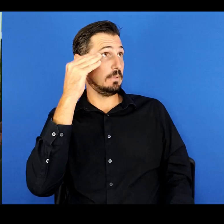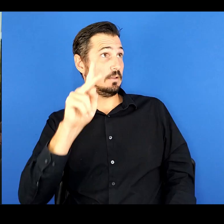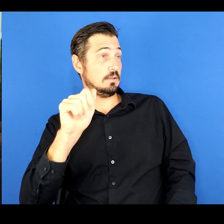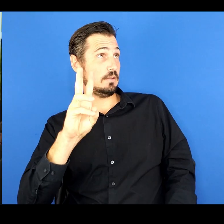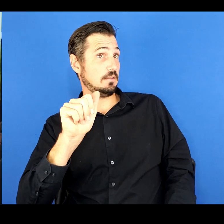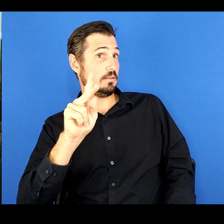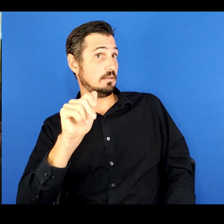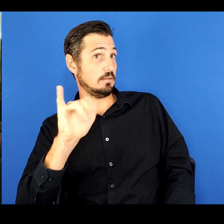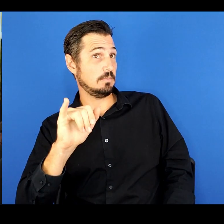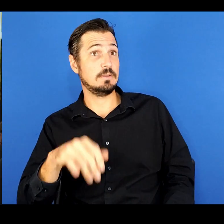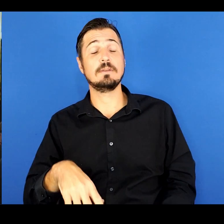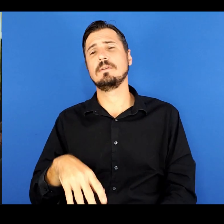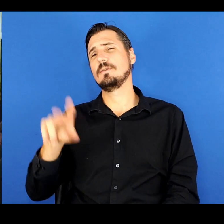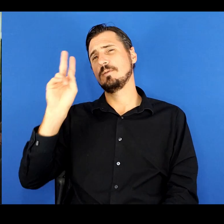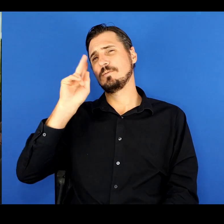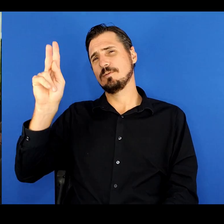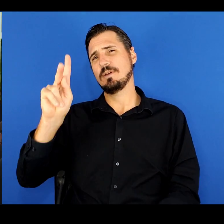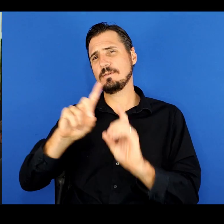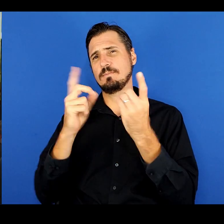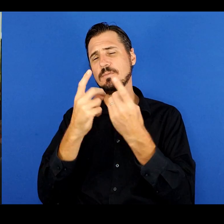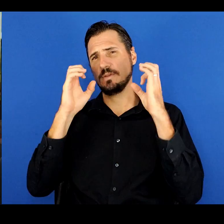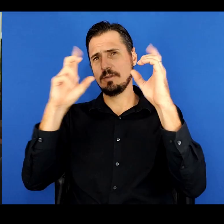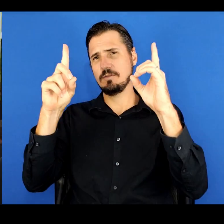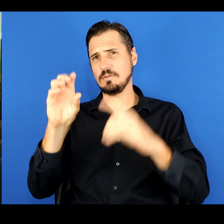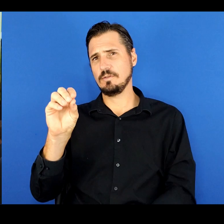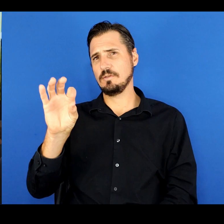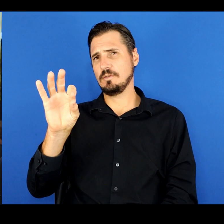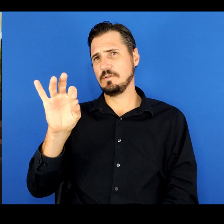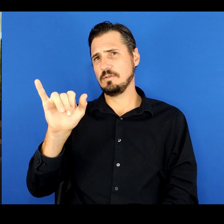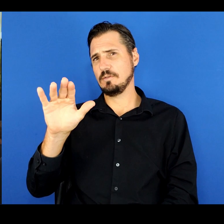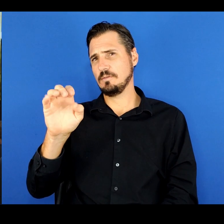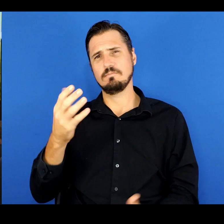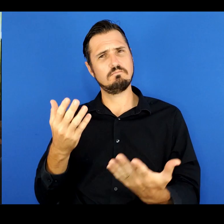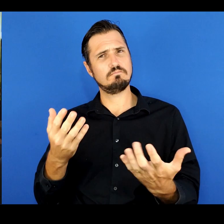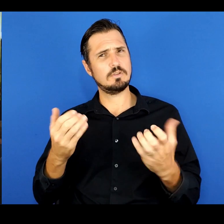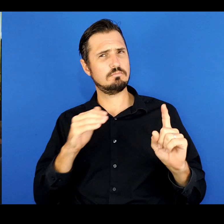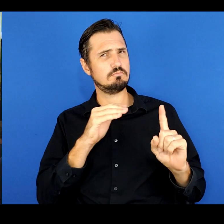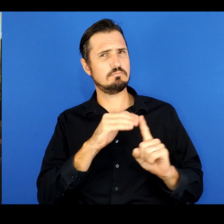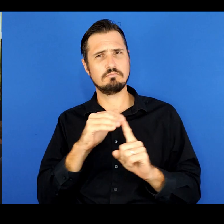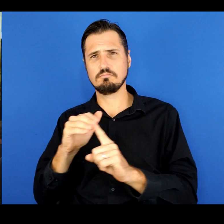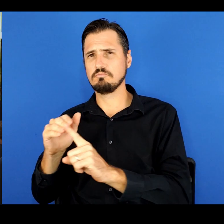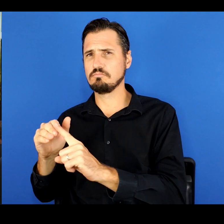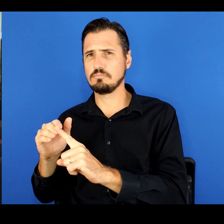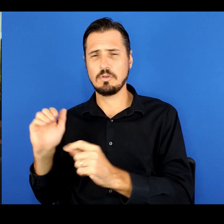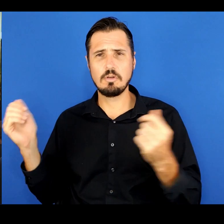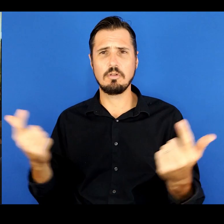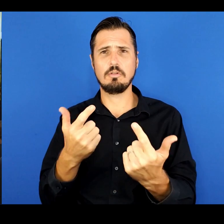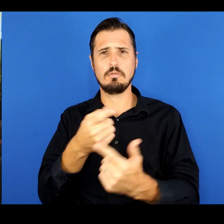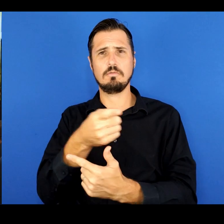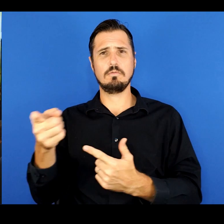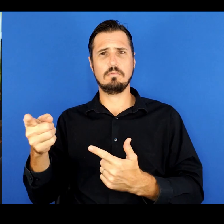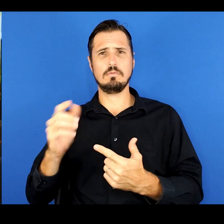Thank you, Mayor Kawakami. The Kauai Complex Area Department of Education Office would like to remind our island community that